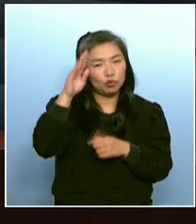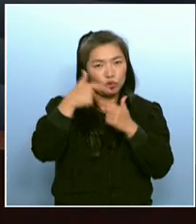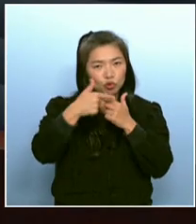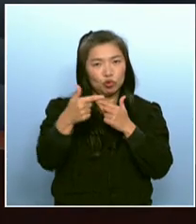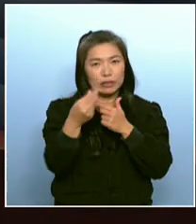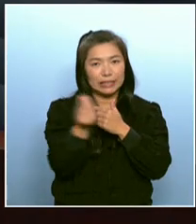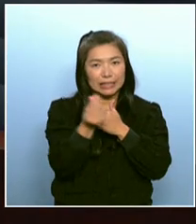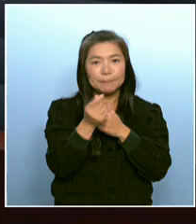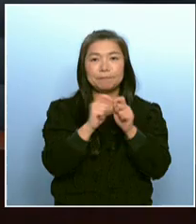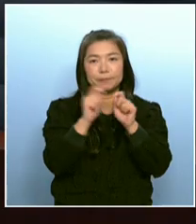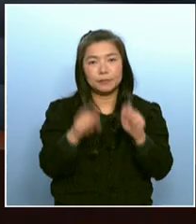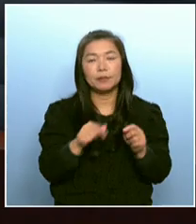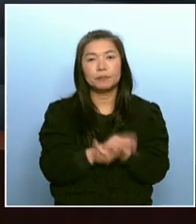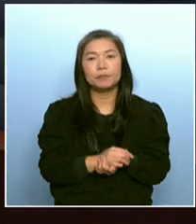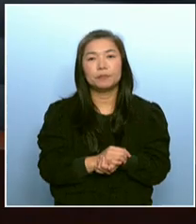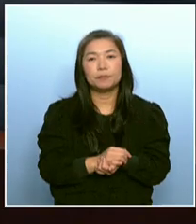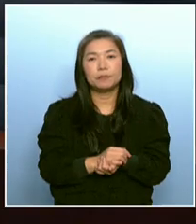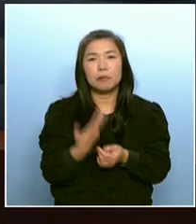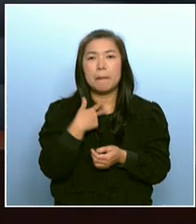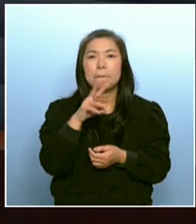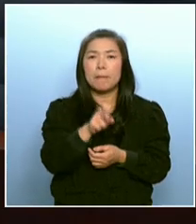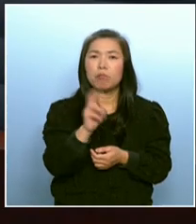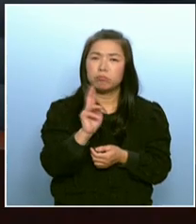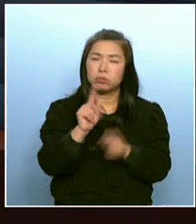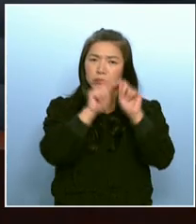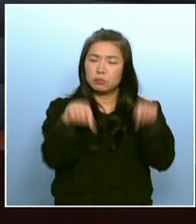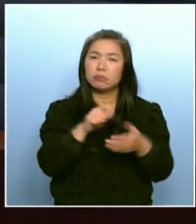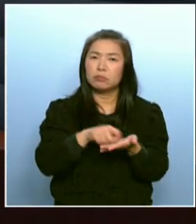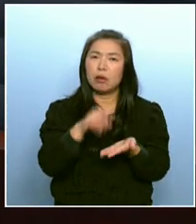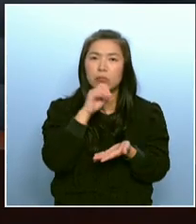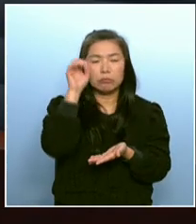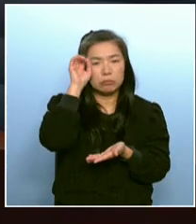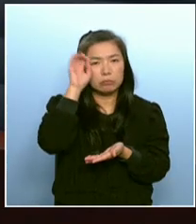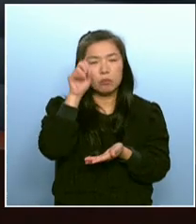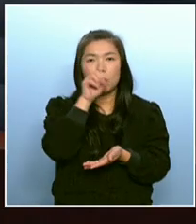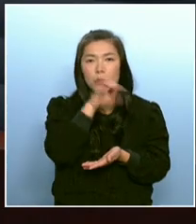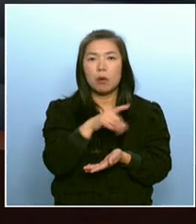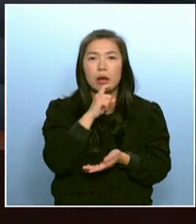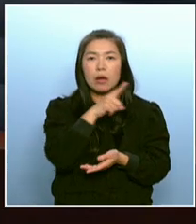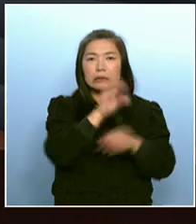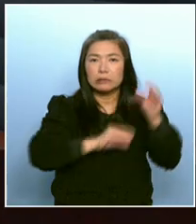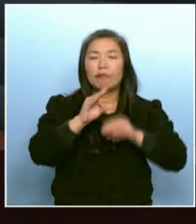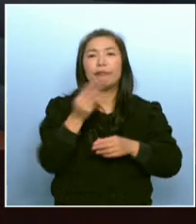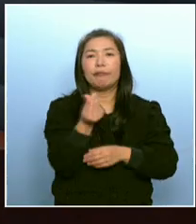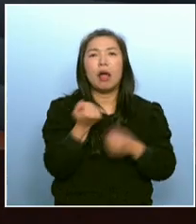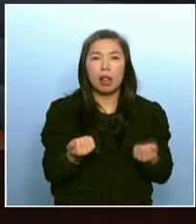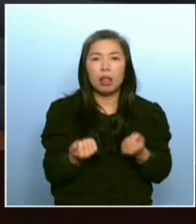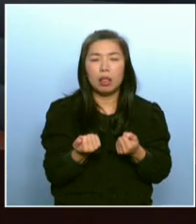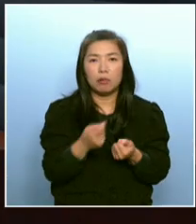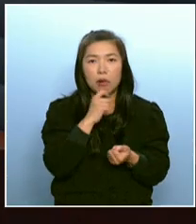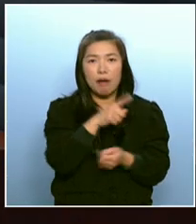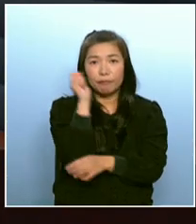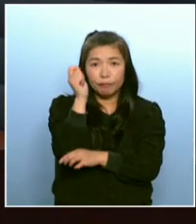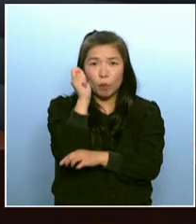project? Thirdly, about long-term operating costs. I see from the paper that there is